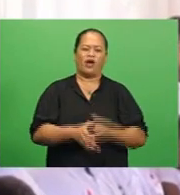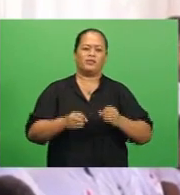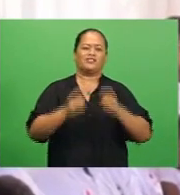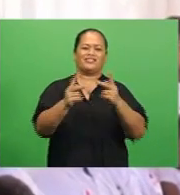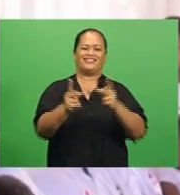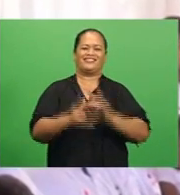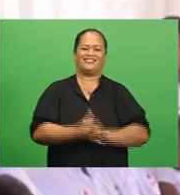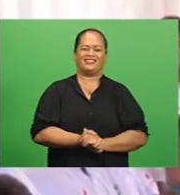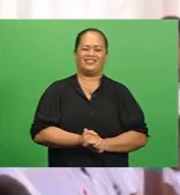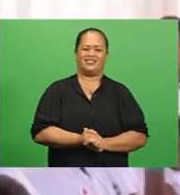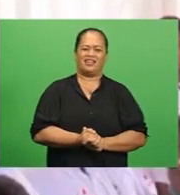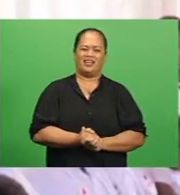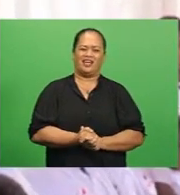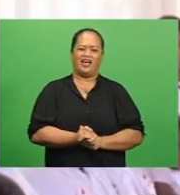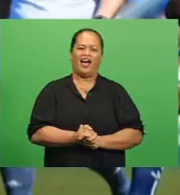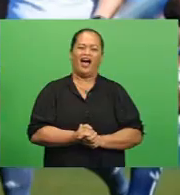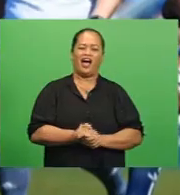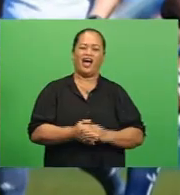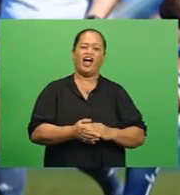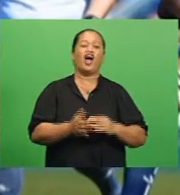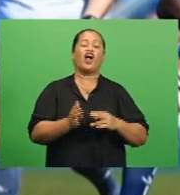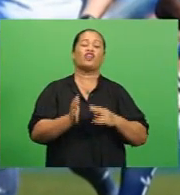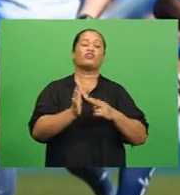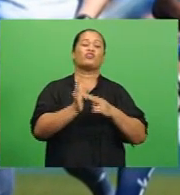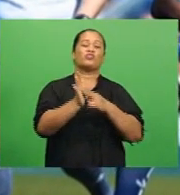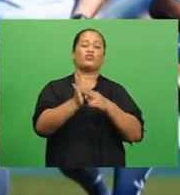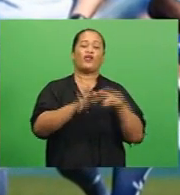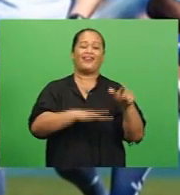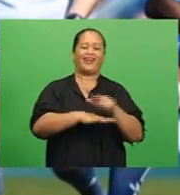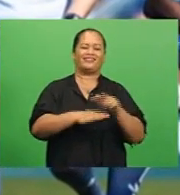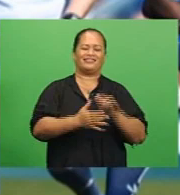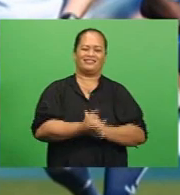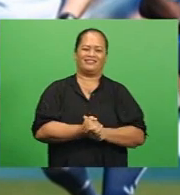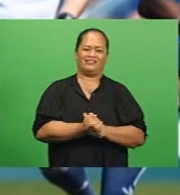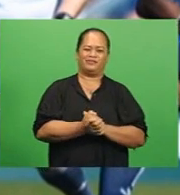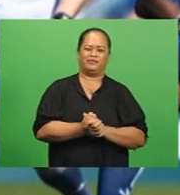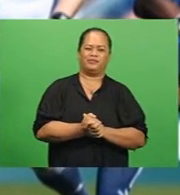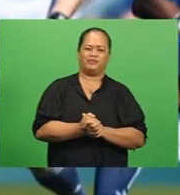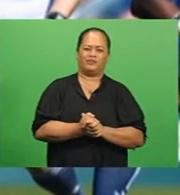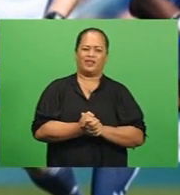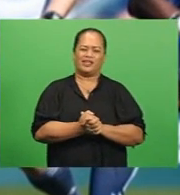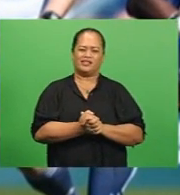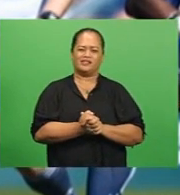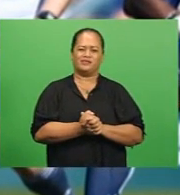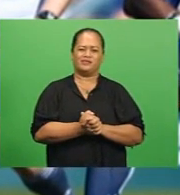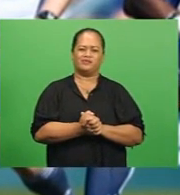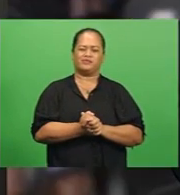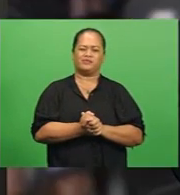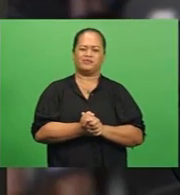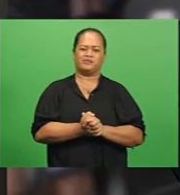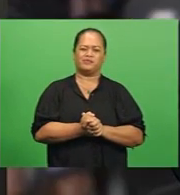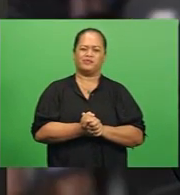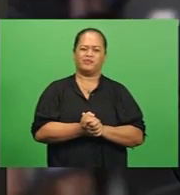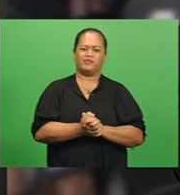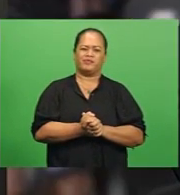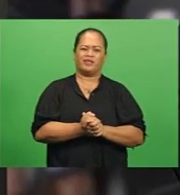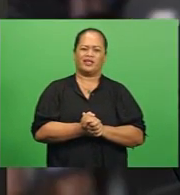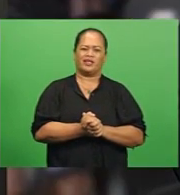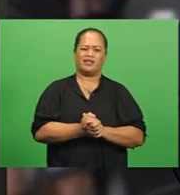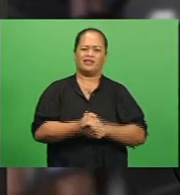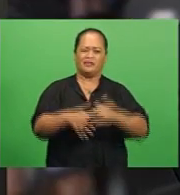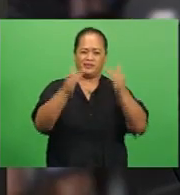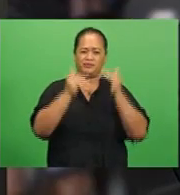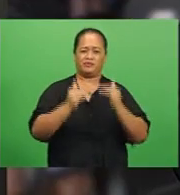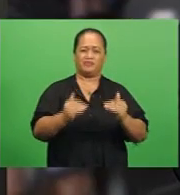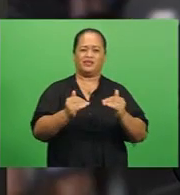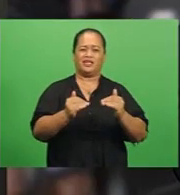featured for Northland last year in New Zealand's ITM Cup. Aquila Dama, FBC Sports. Pre-season training